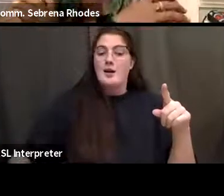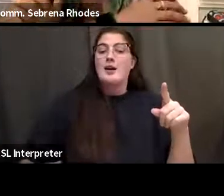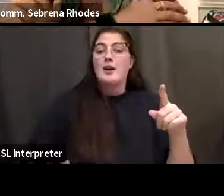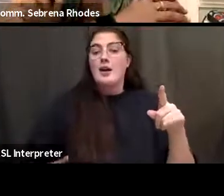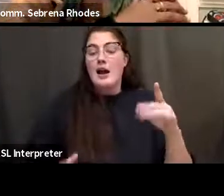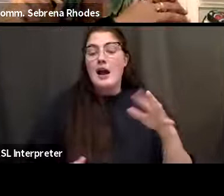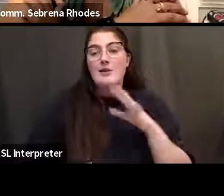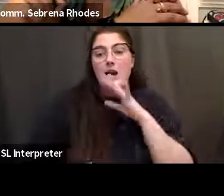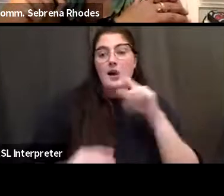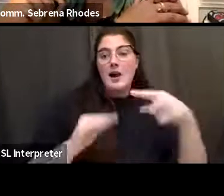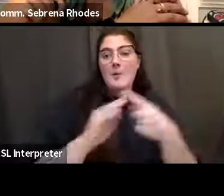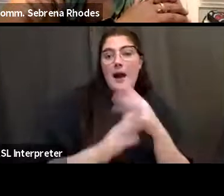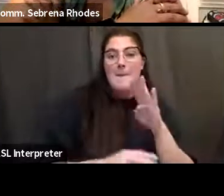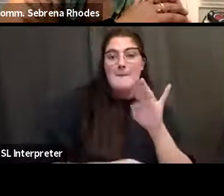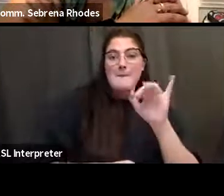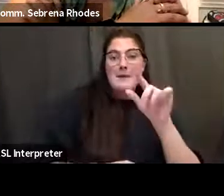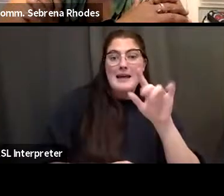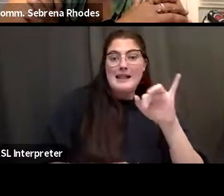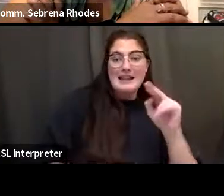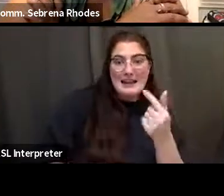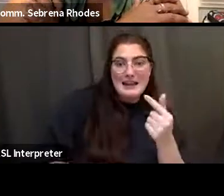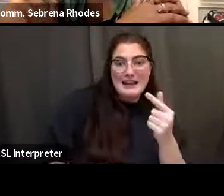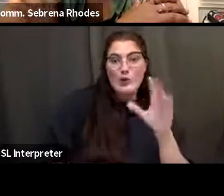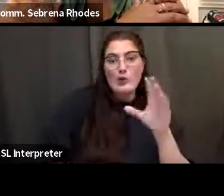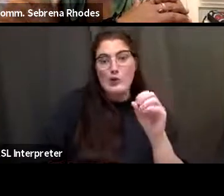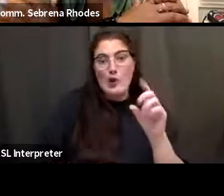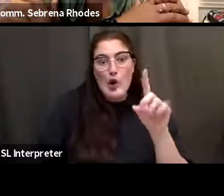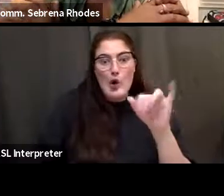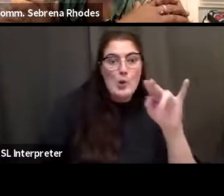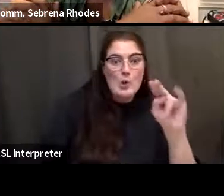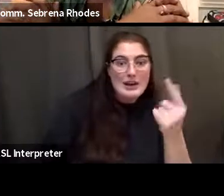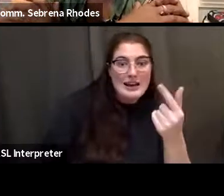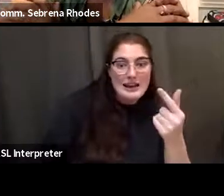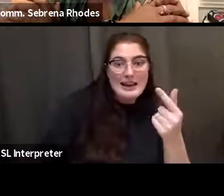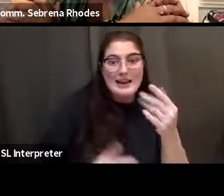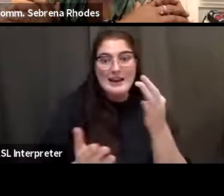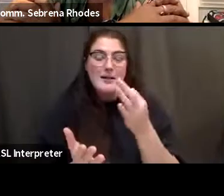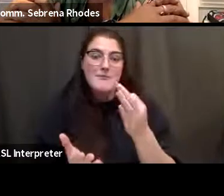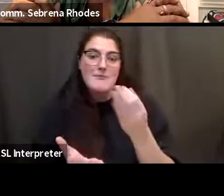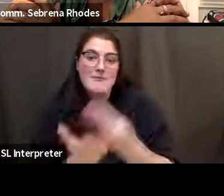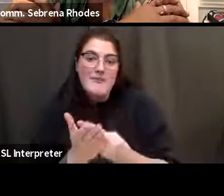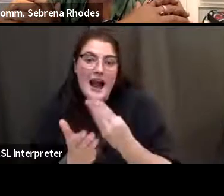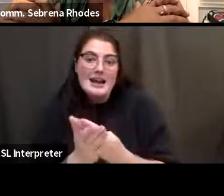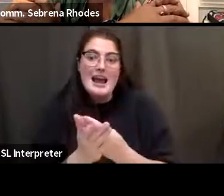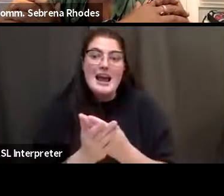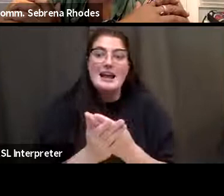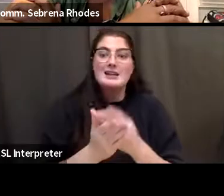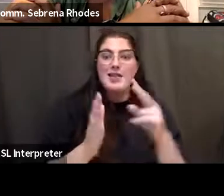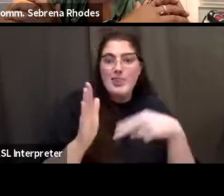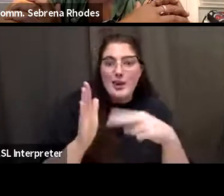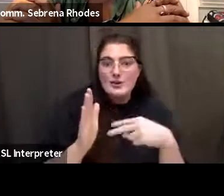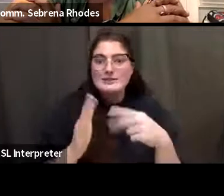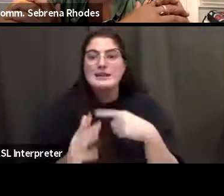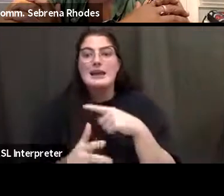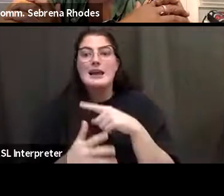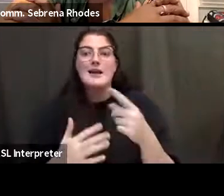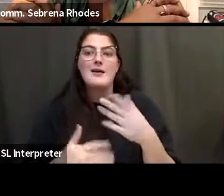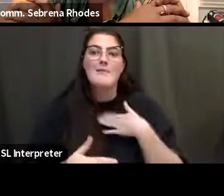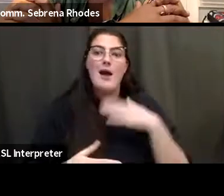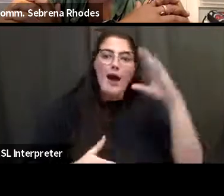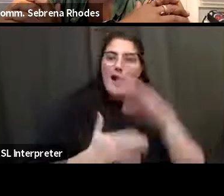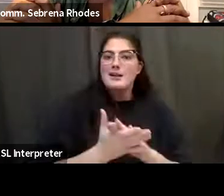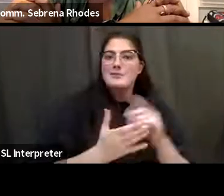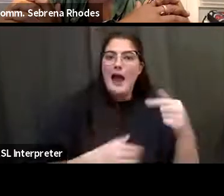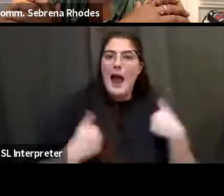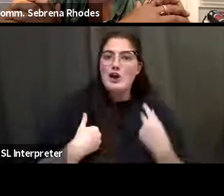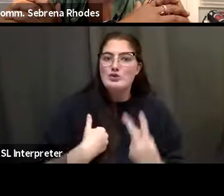coding, financial literacy, entrepreneur. My husband and I had 2 stores in the community. We need to